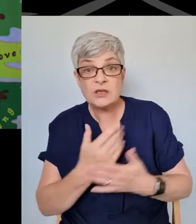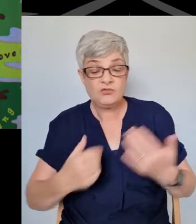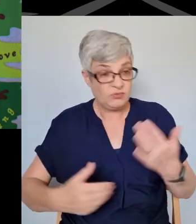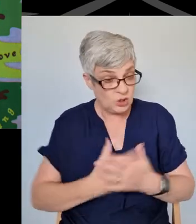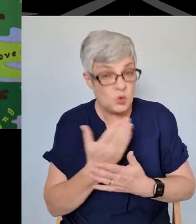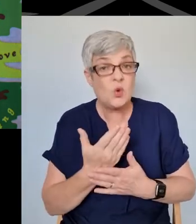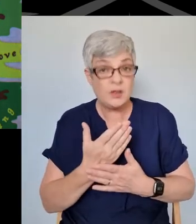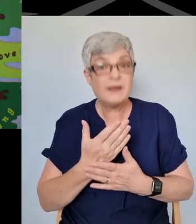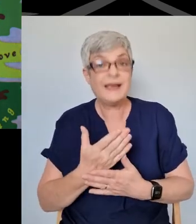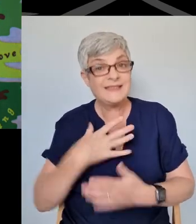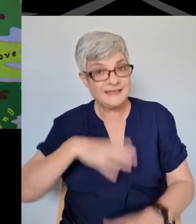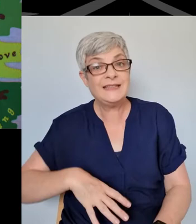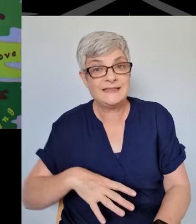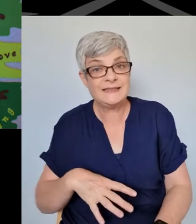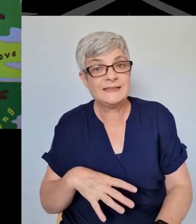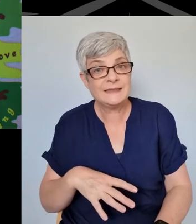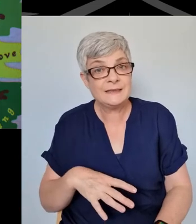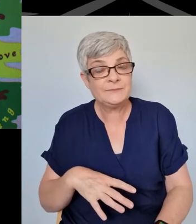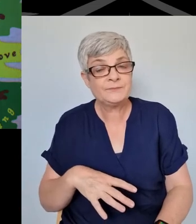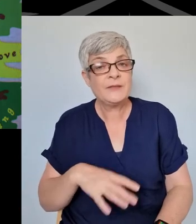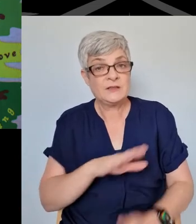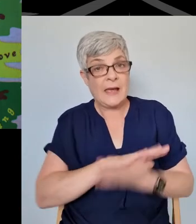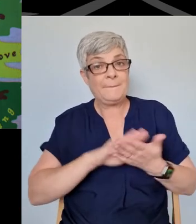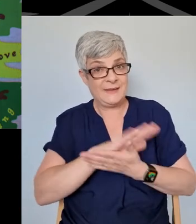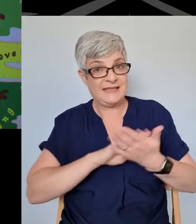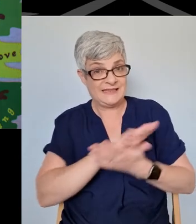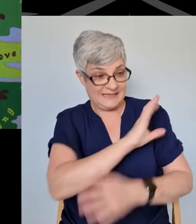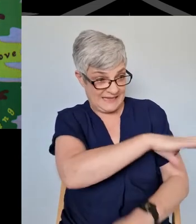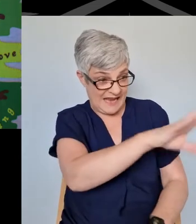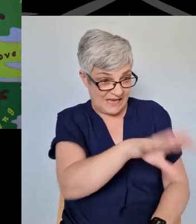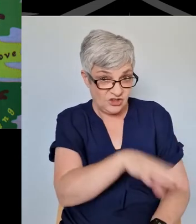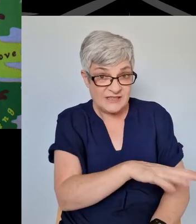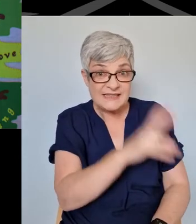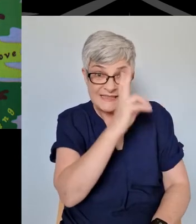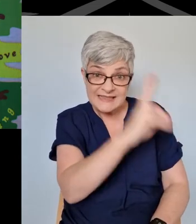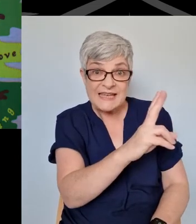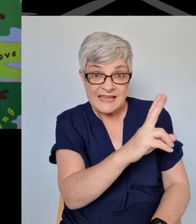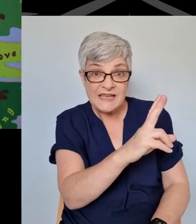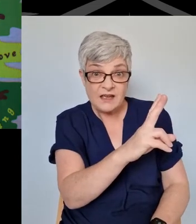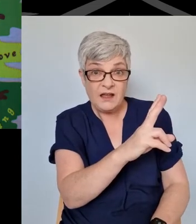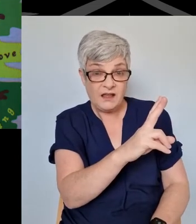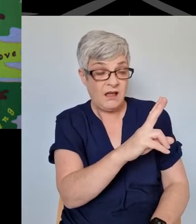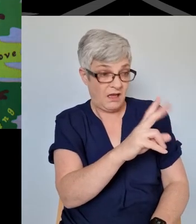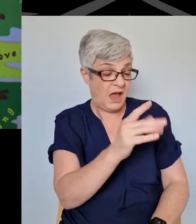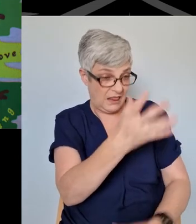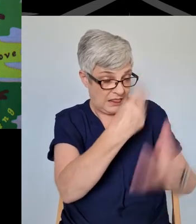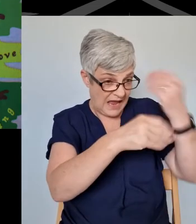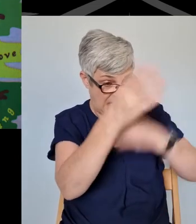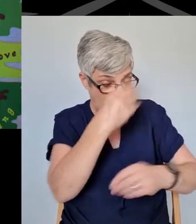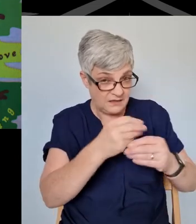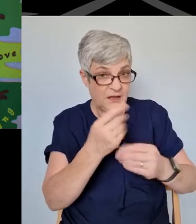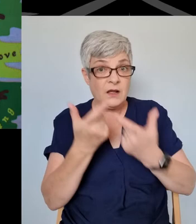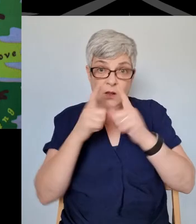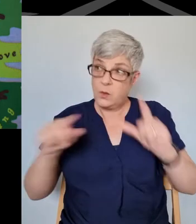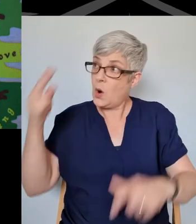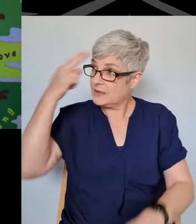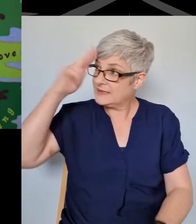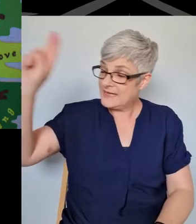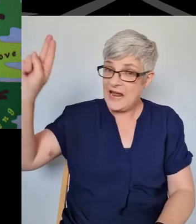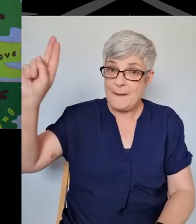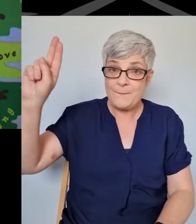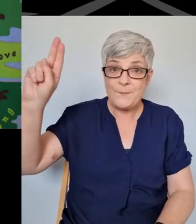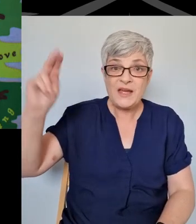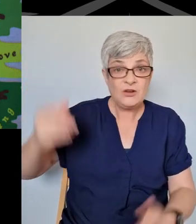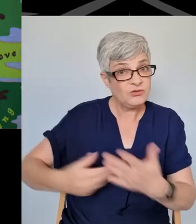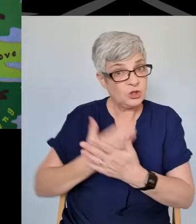renewal was required so that the nations would see and that they would learn and that the Lord's name would be